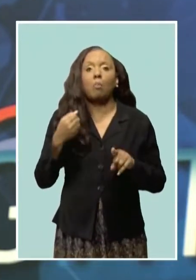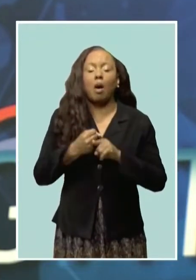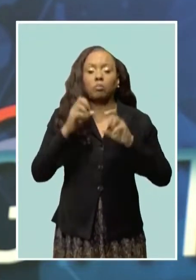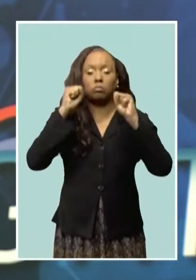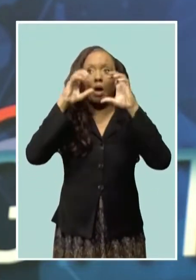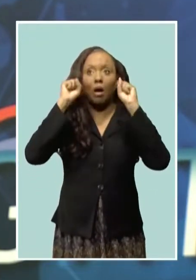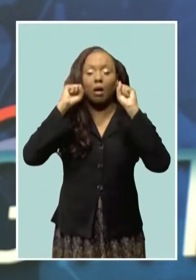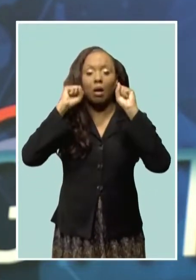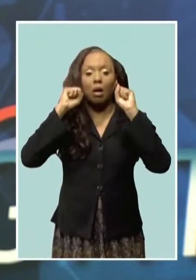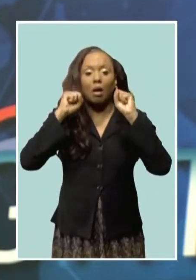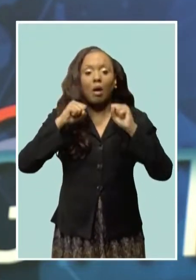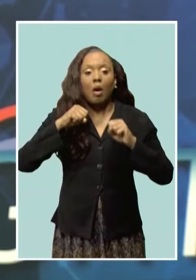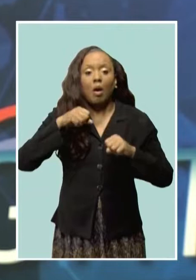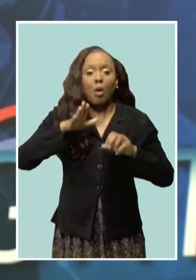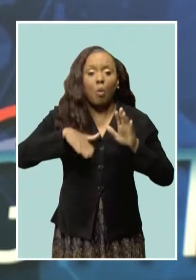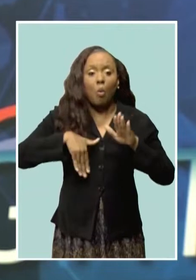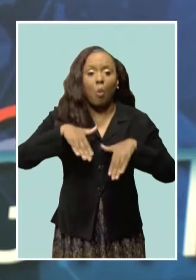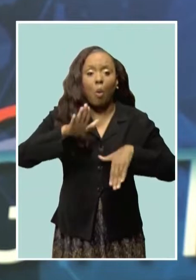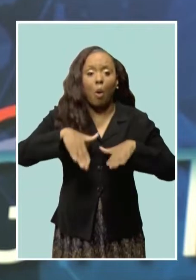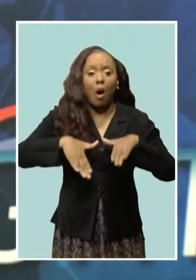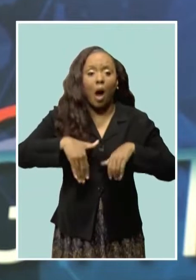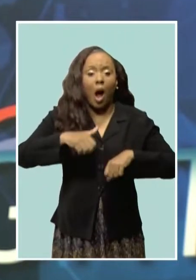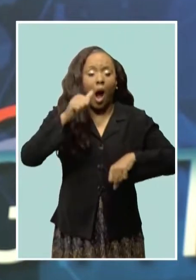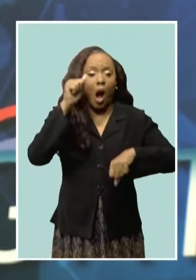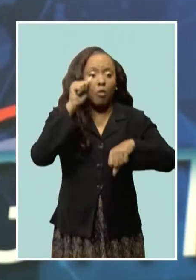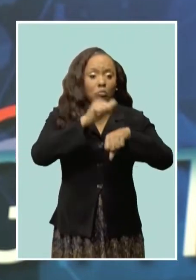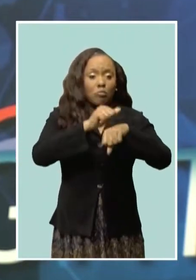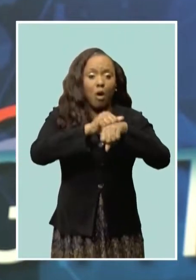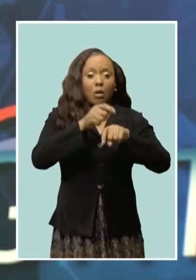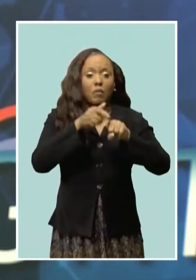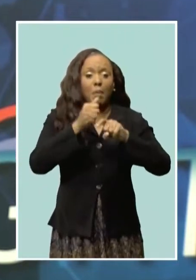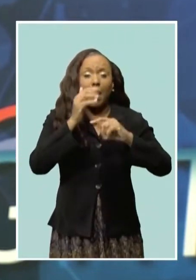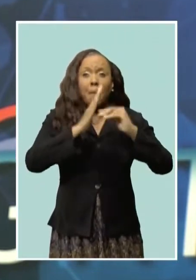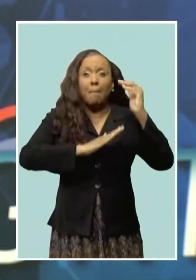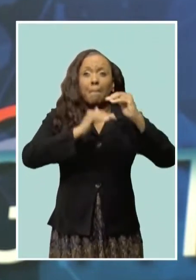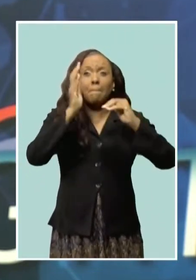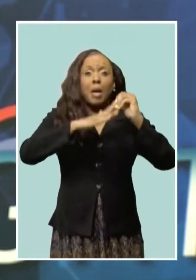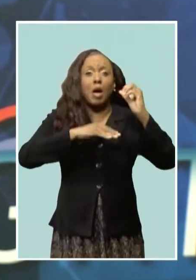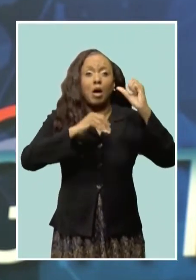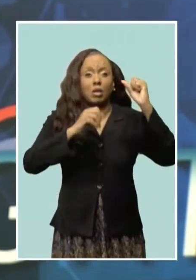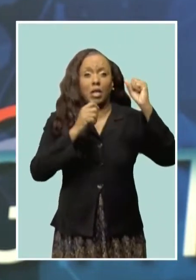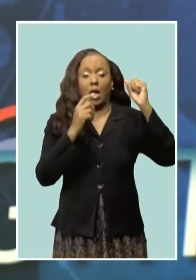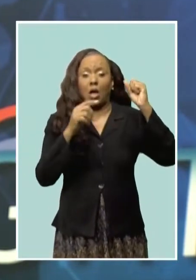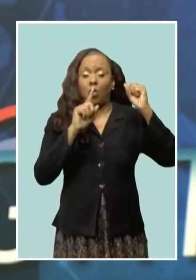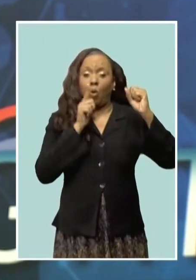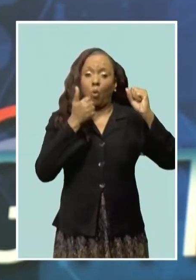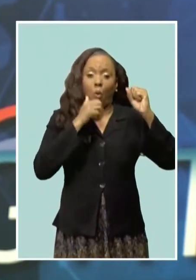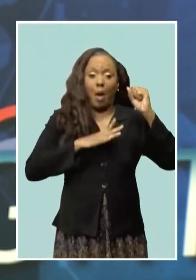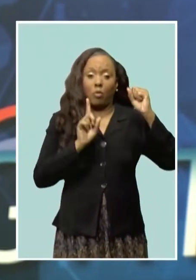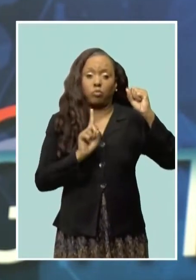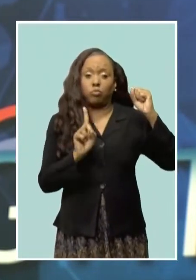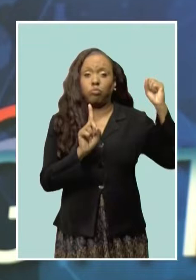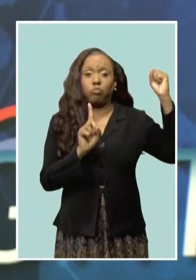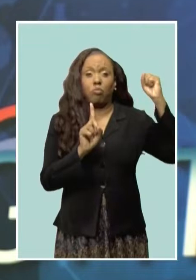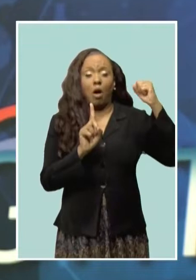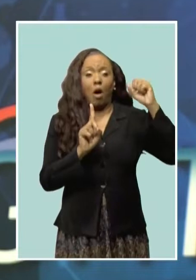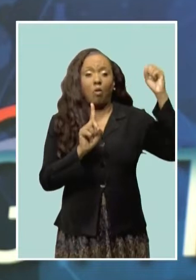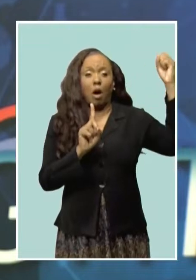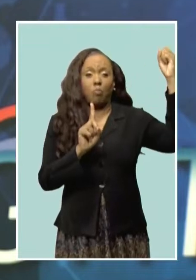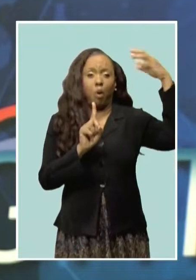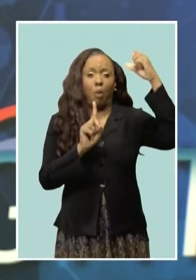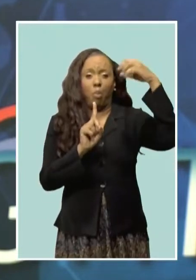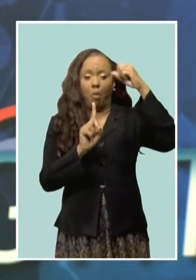chunks of rock that broke off of a building. That incident resulting in her being hospitalized. Wendy Burke has more